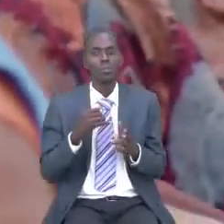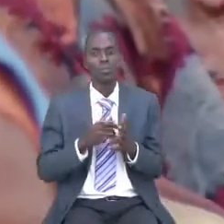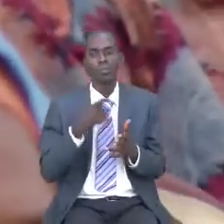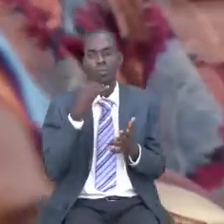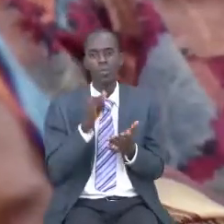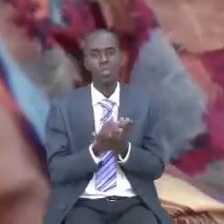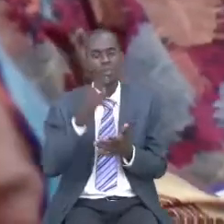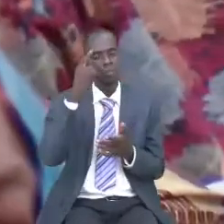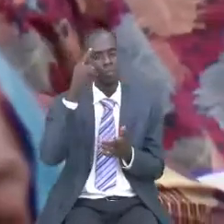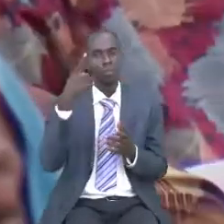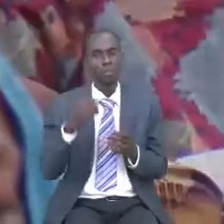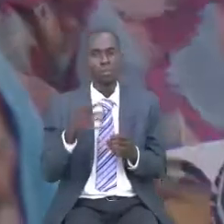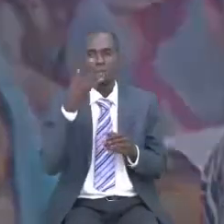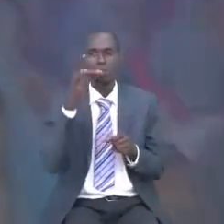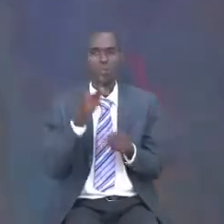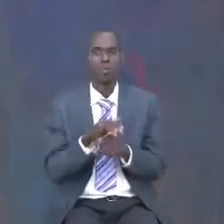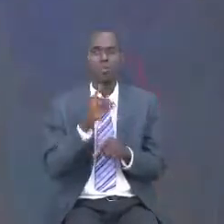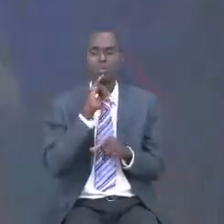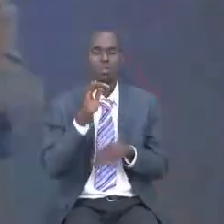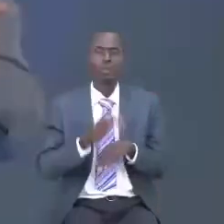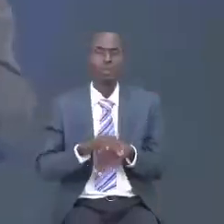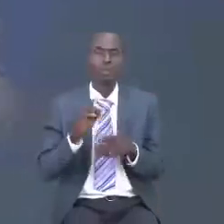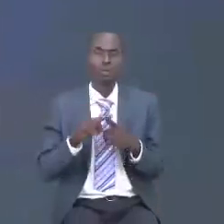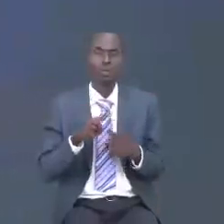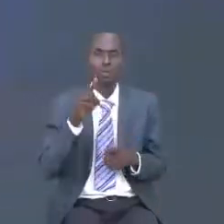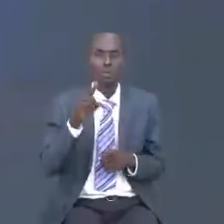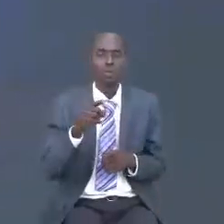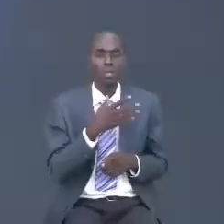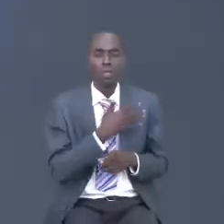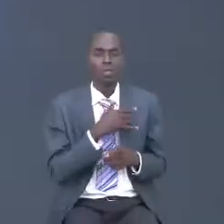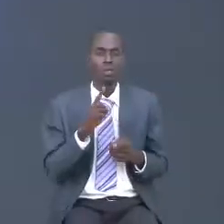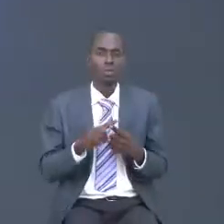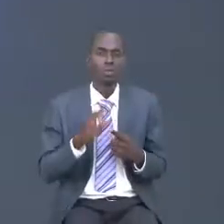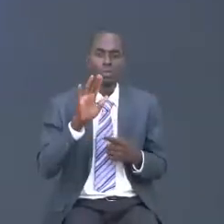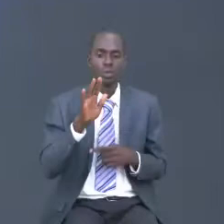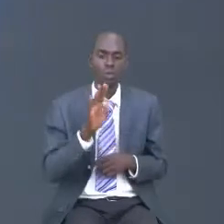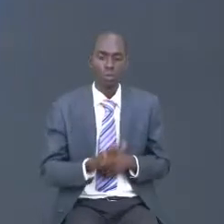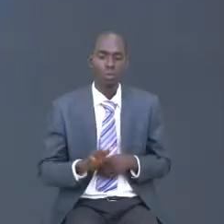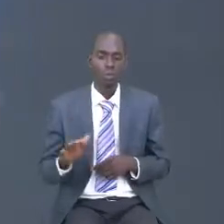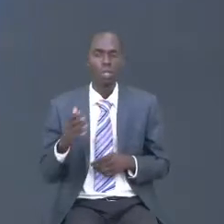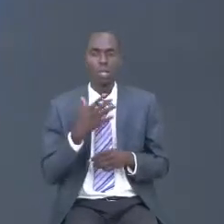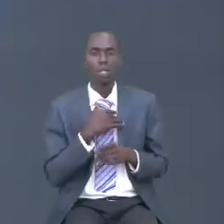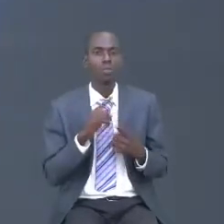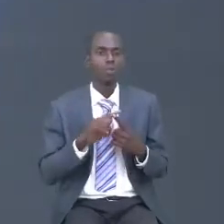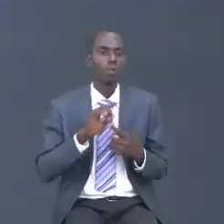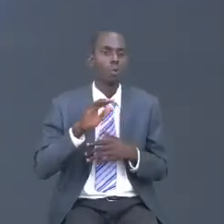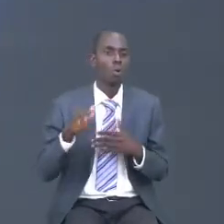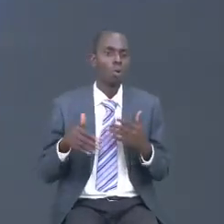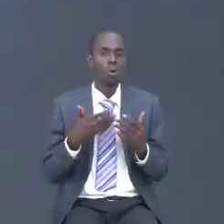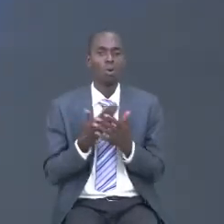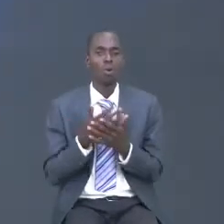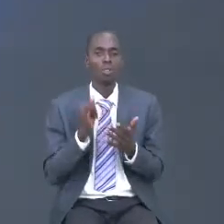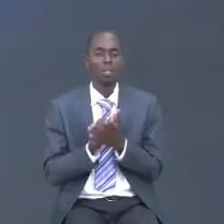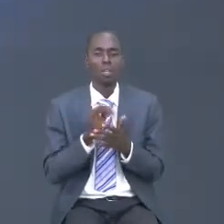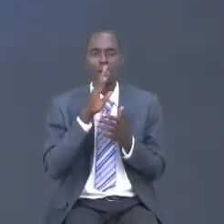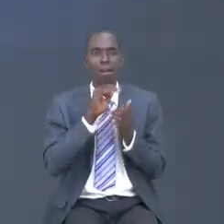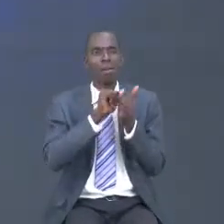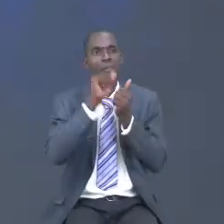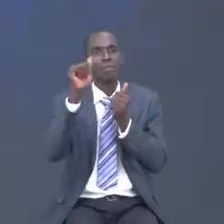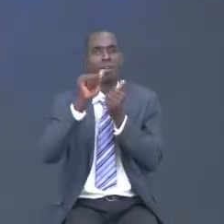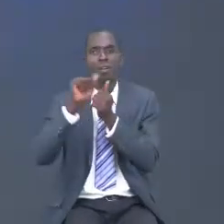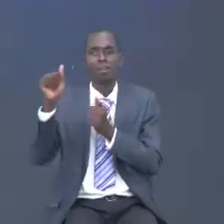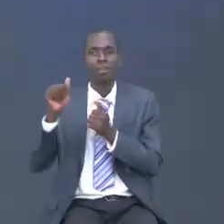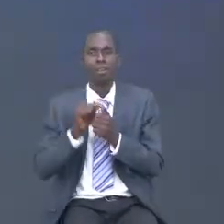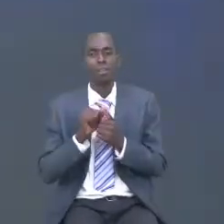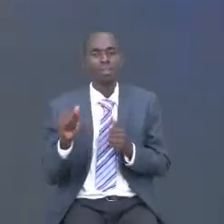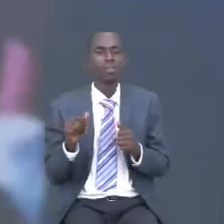promise is unto you. And to your children, and to all that are far off, even